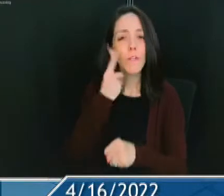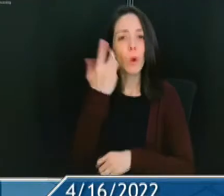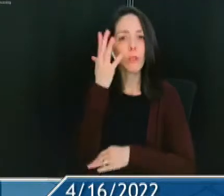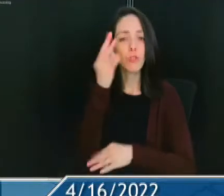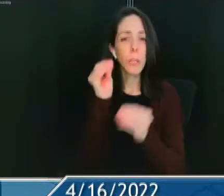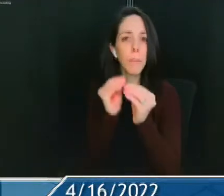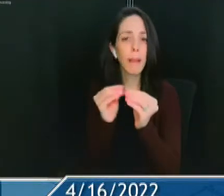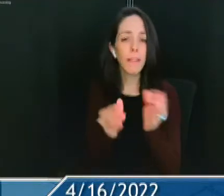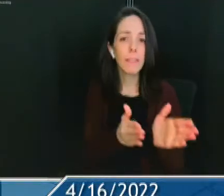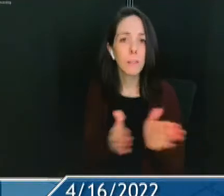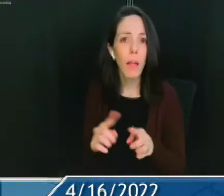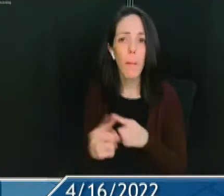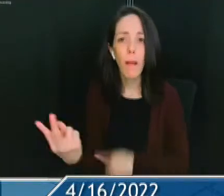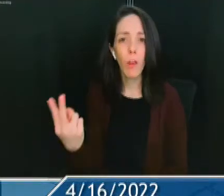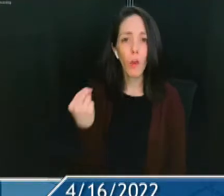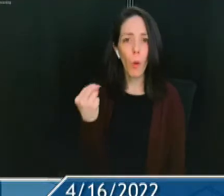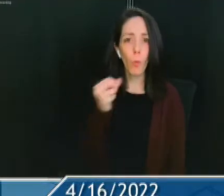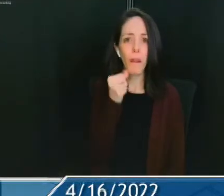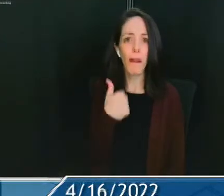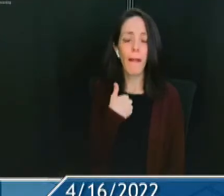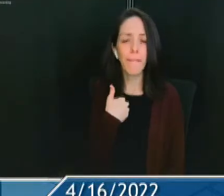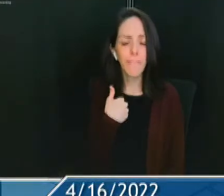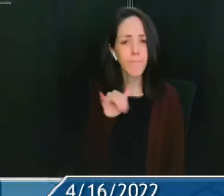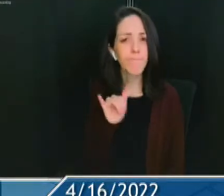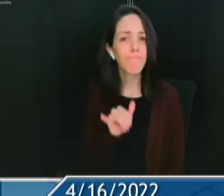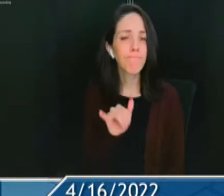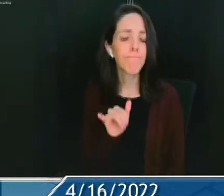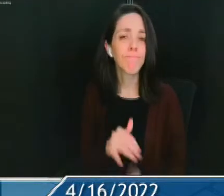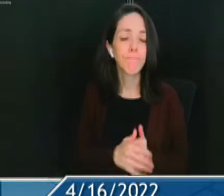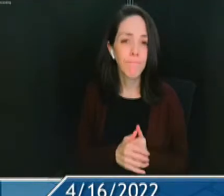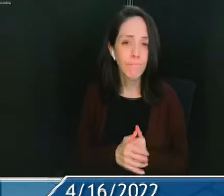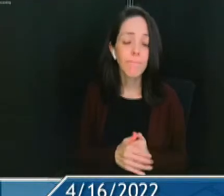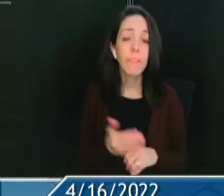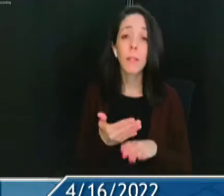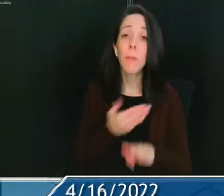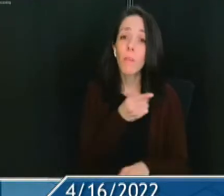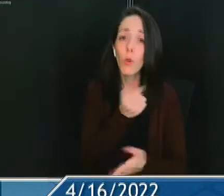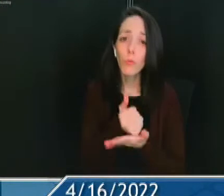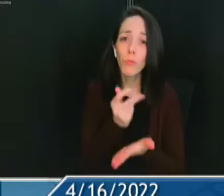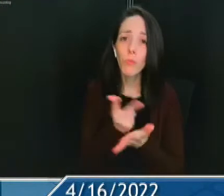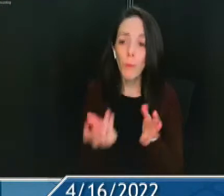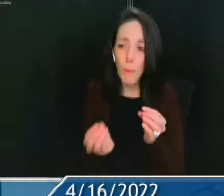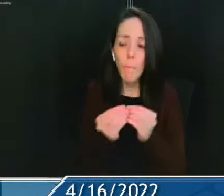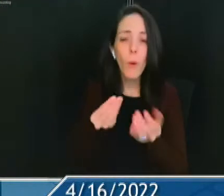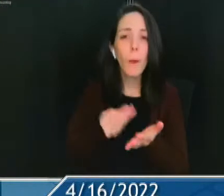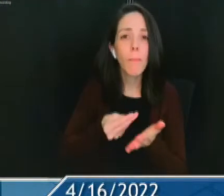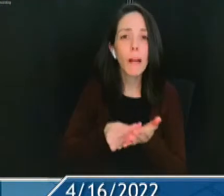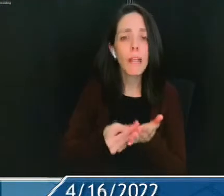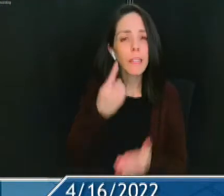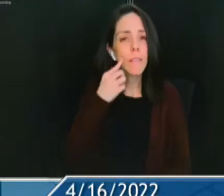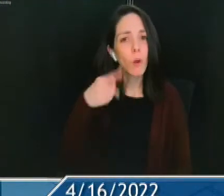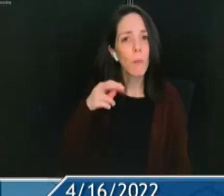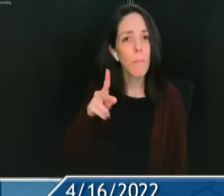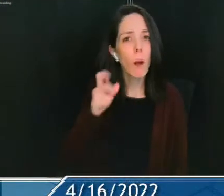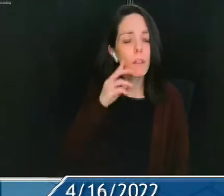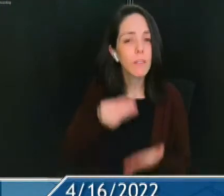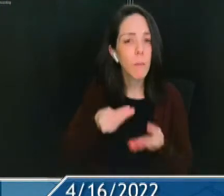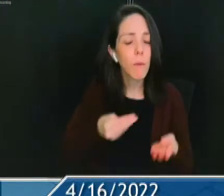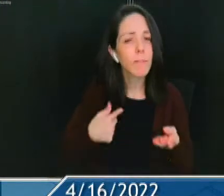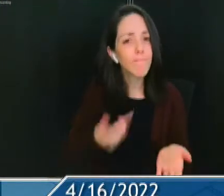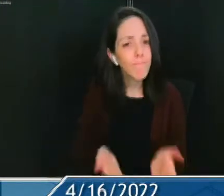only to be told that there is no such plan. Before you approve additional funds for the parks budget, I urge you